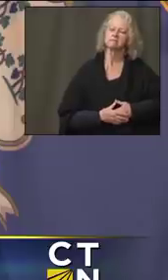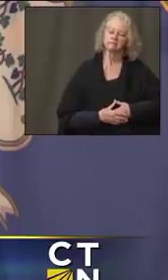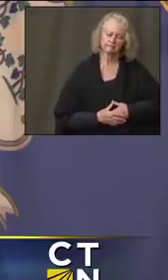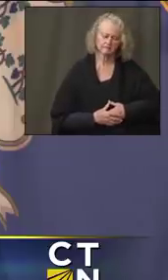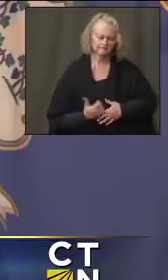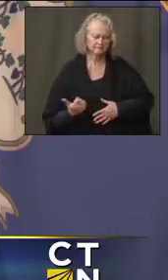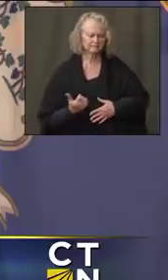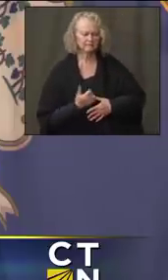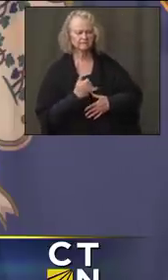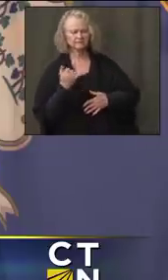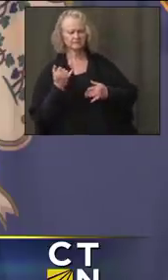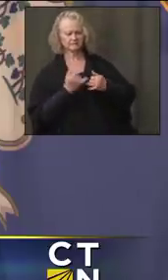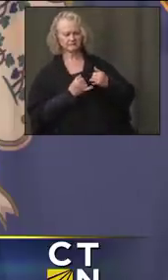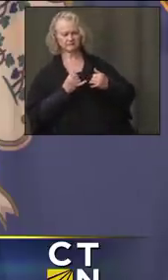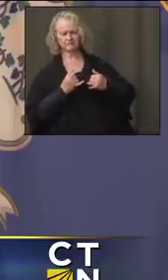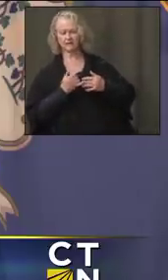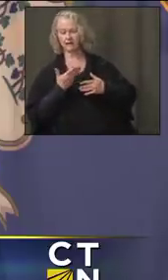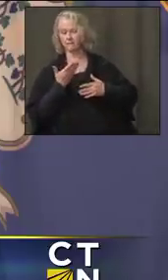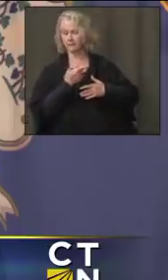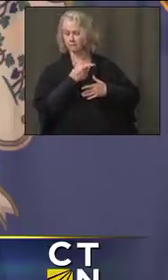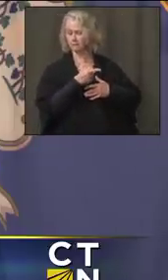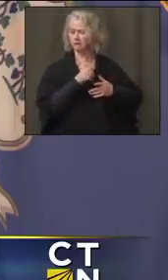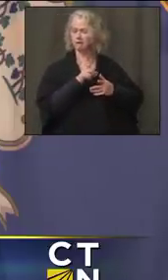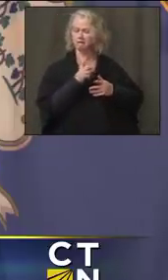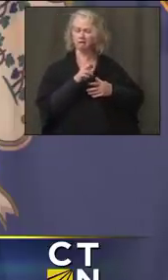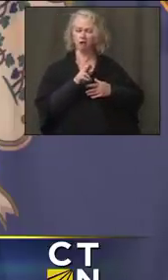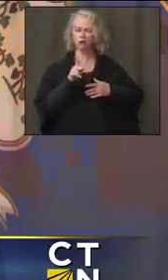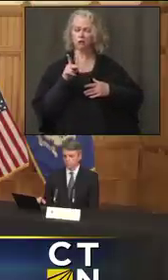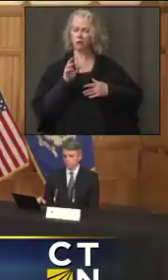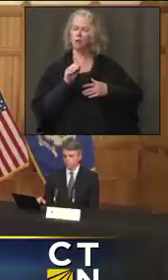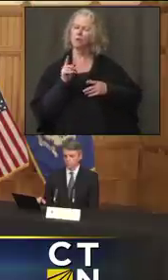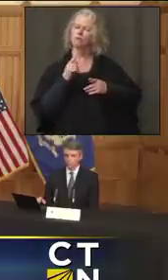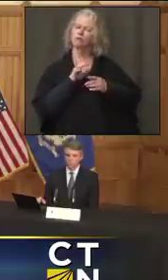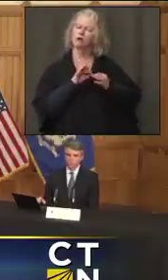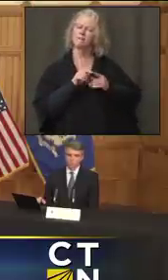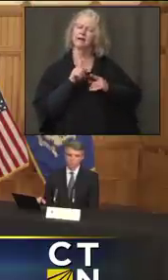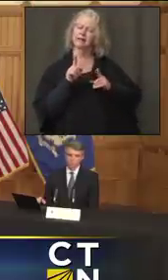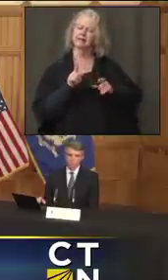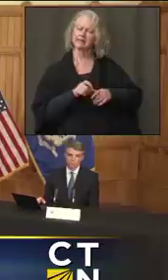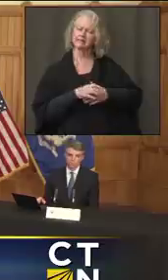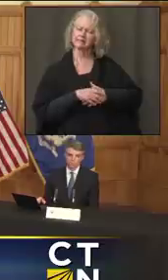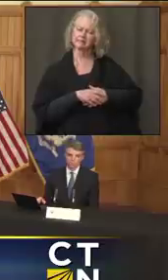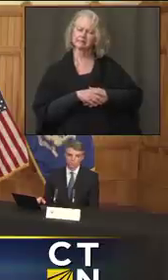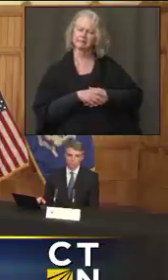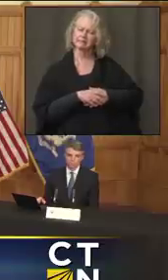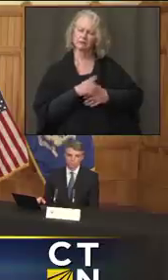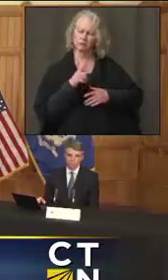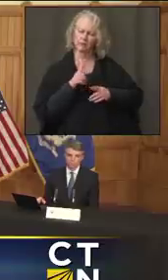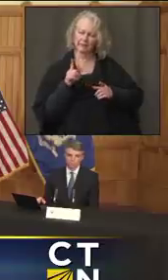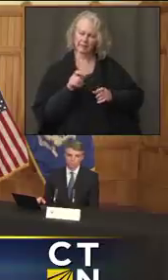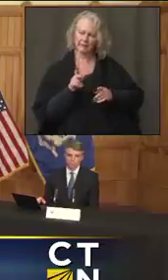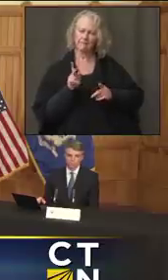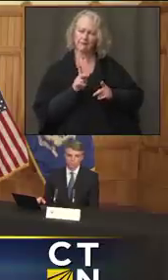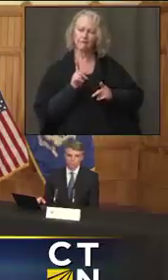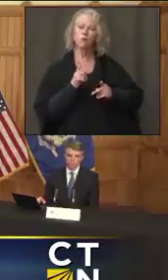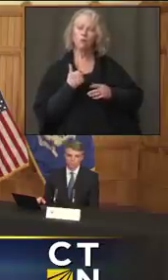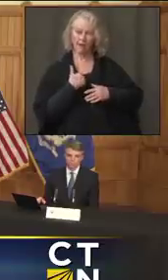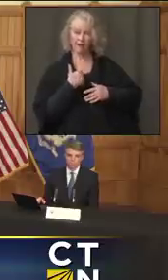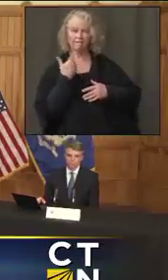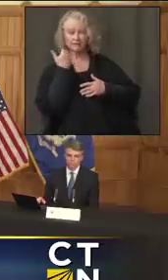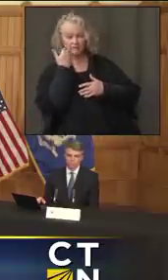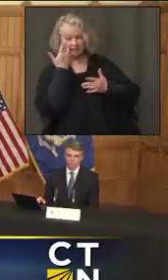And finally, Governor, maybe Dr. Koh, on testing. So you're testing people who are